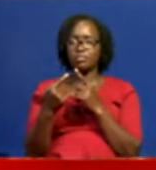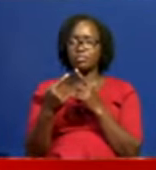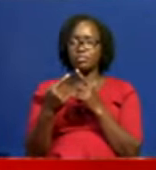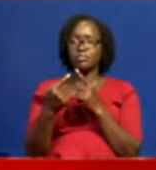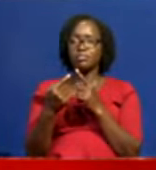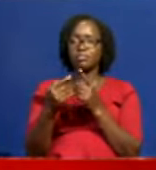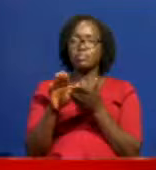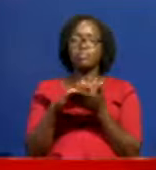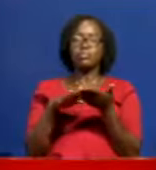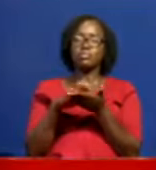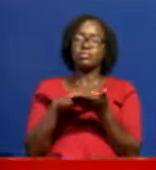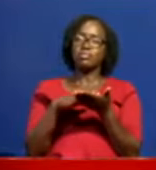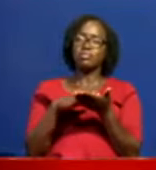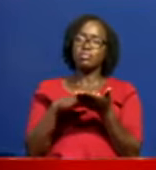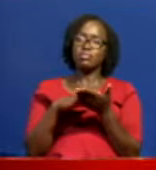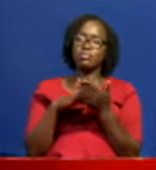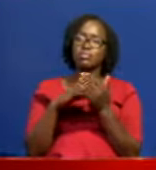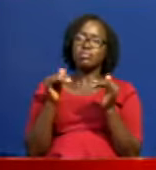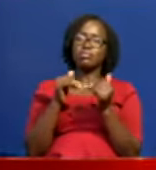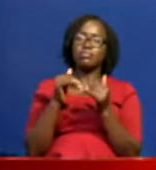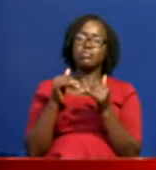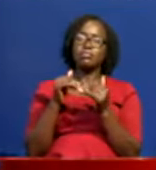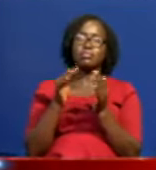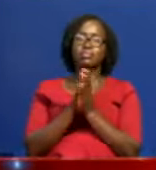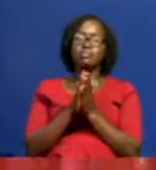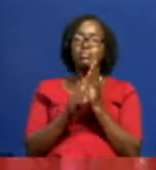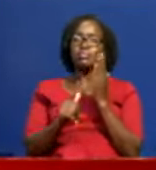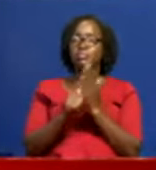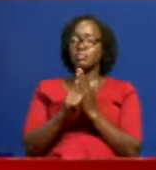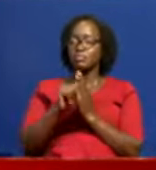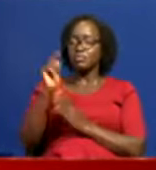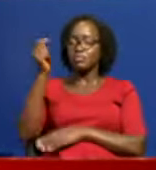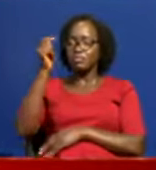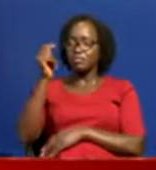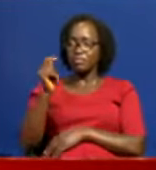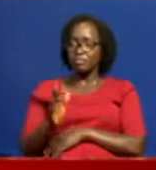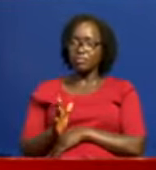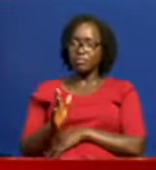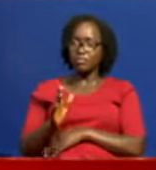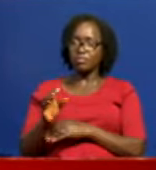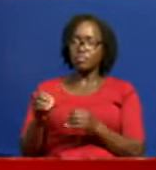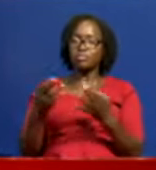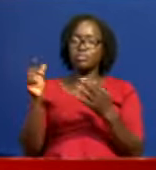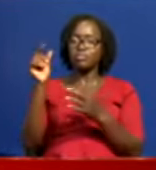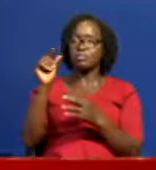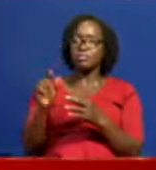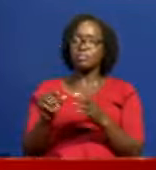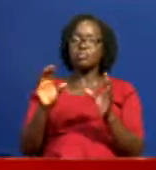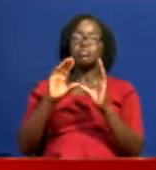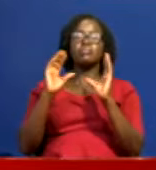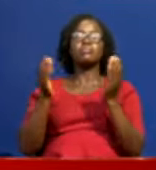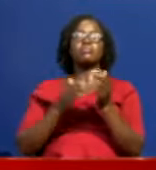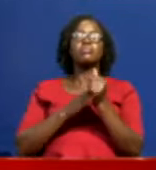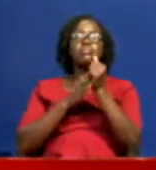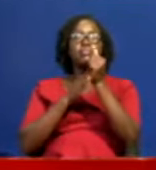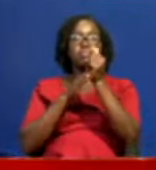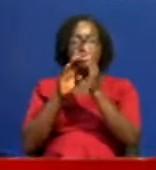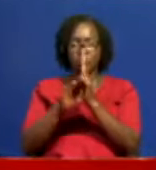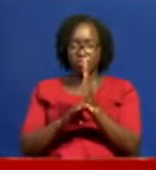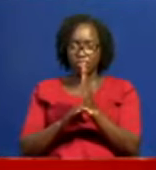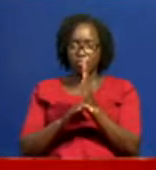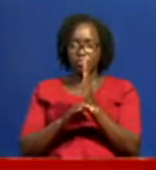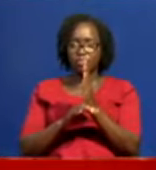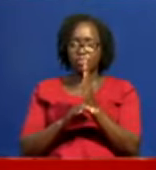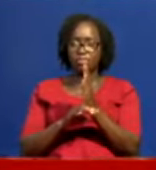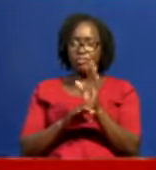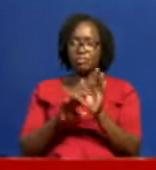have established a new profile for Kenya, providing regional and global leadership,